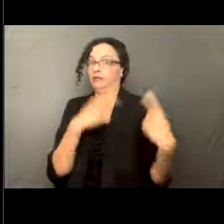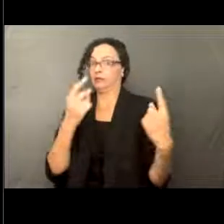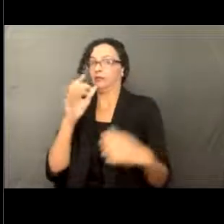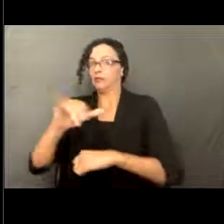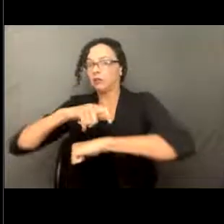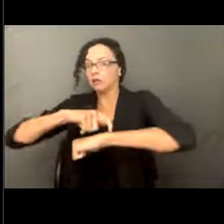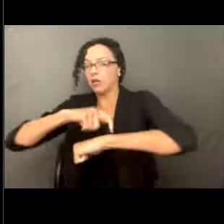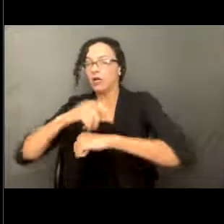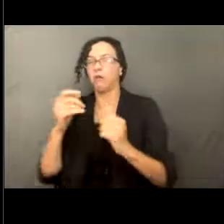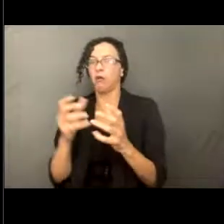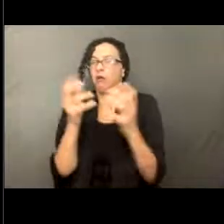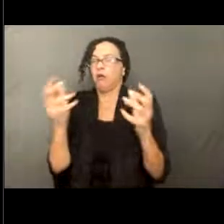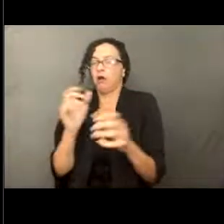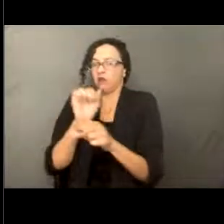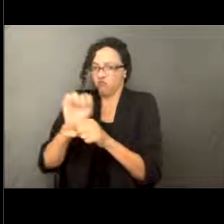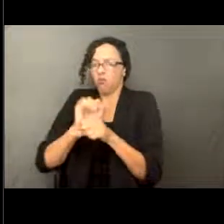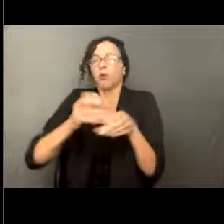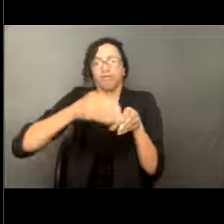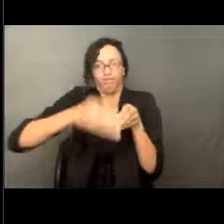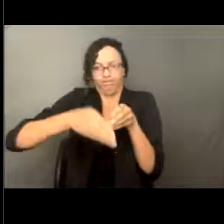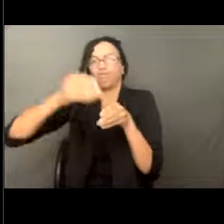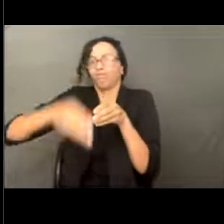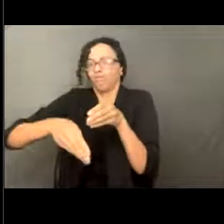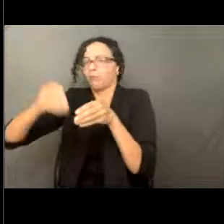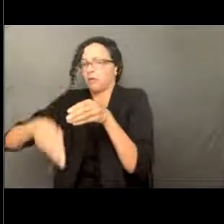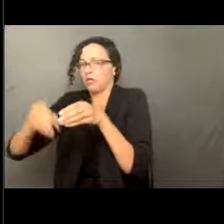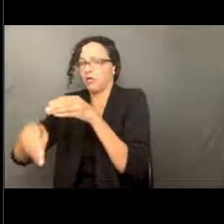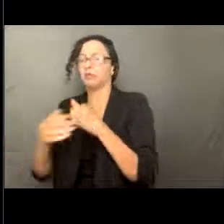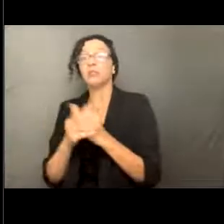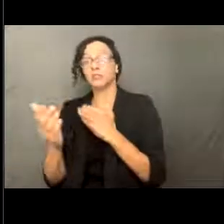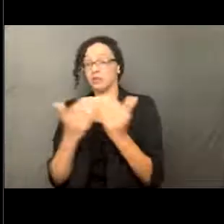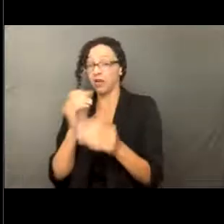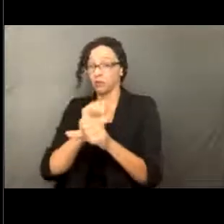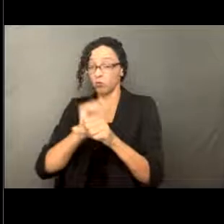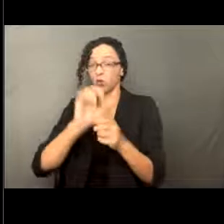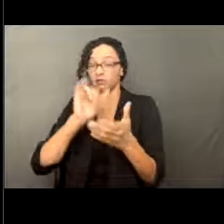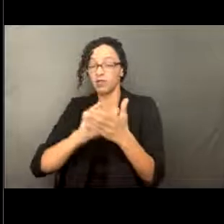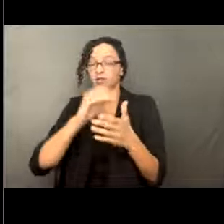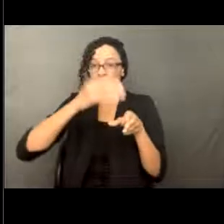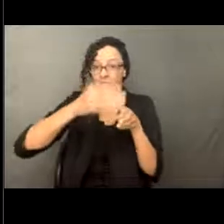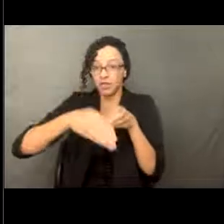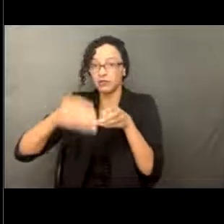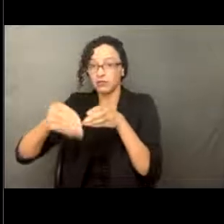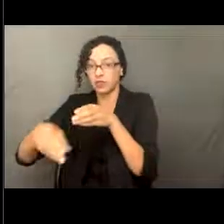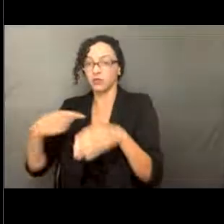has been getting done. Despite the work that's been getting done, we still face